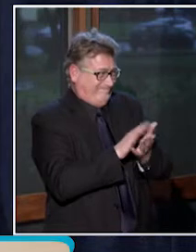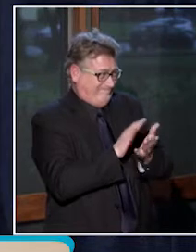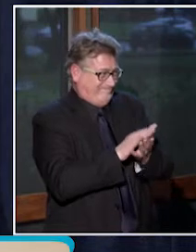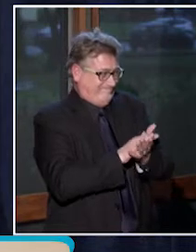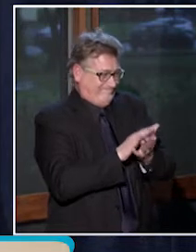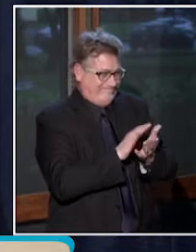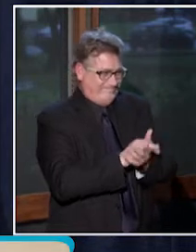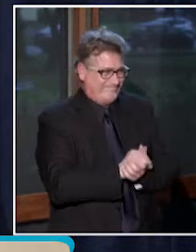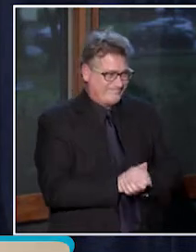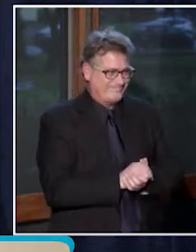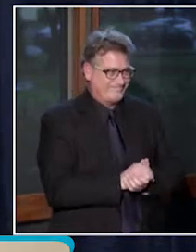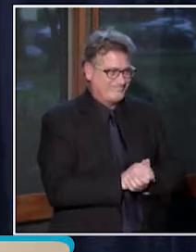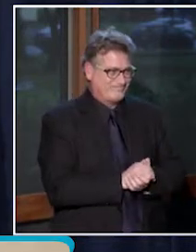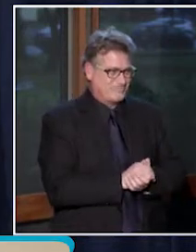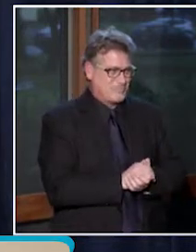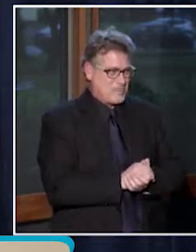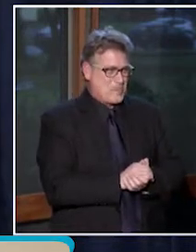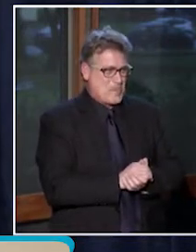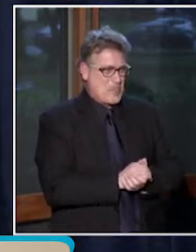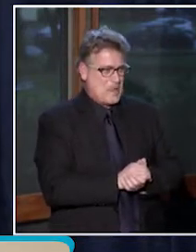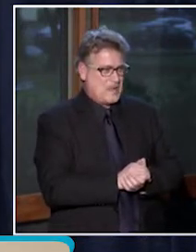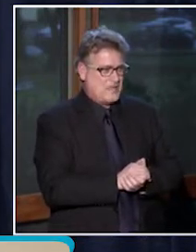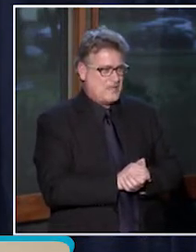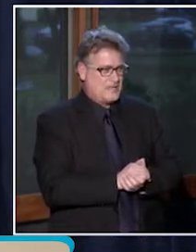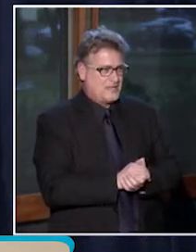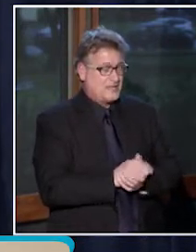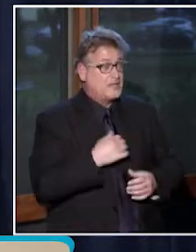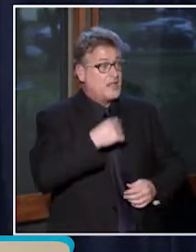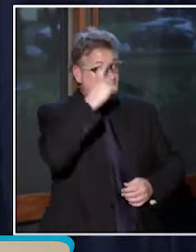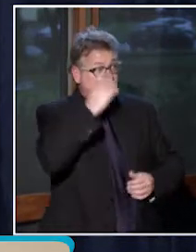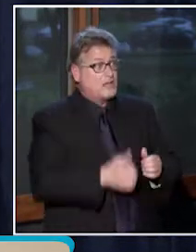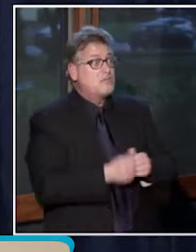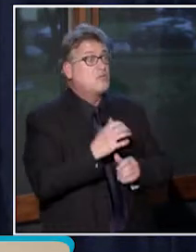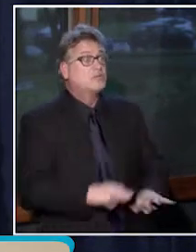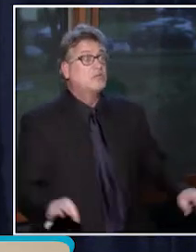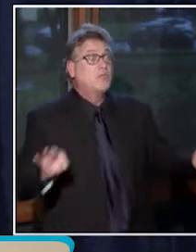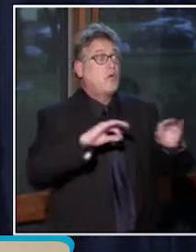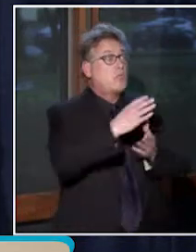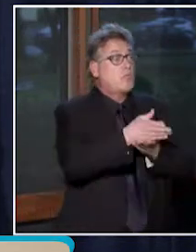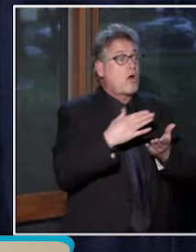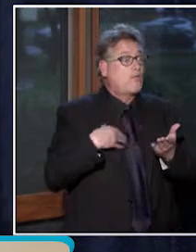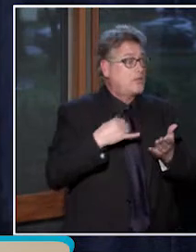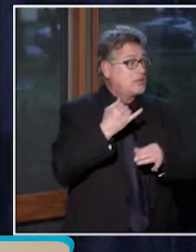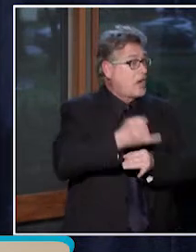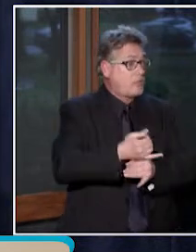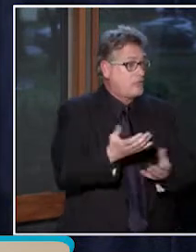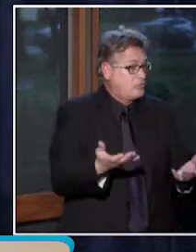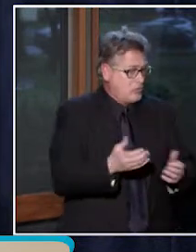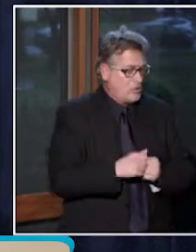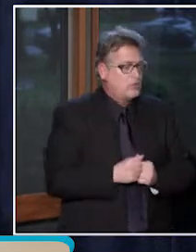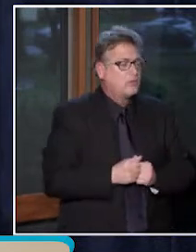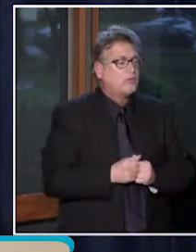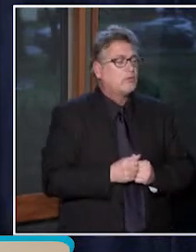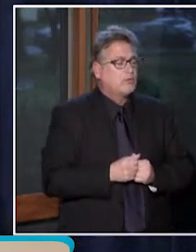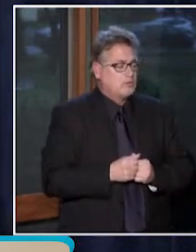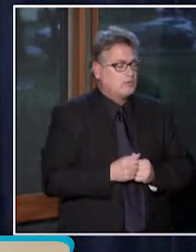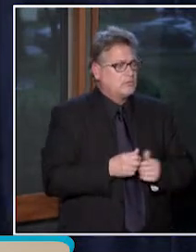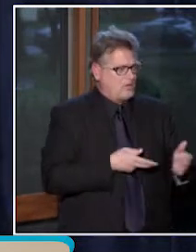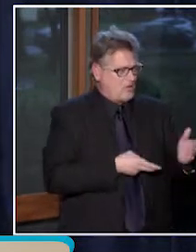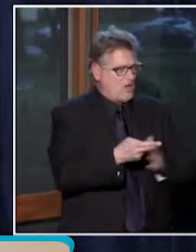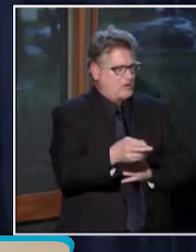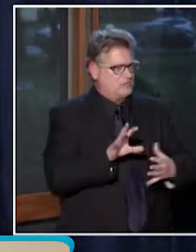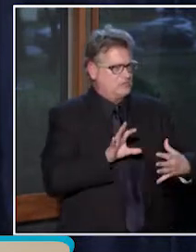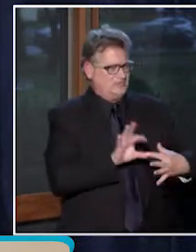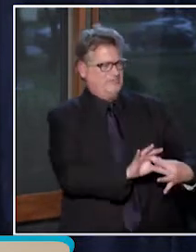The enthusiasm is great. I think the most important aspect of this campus, though, is the authentic connection it has to the